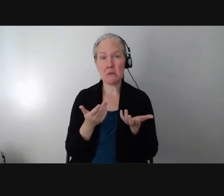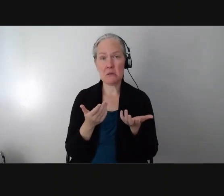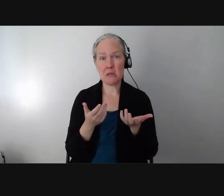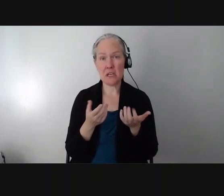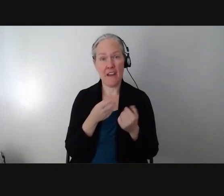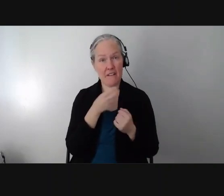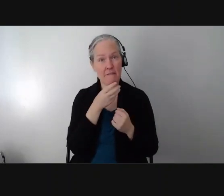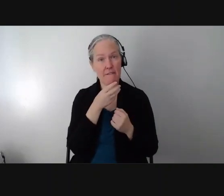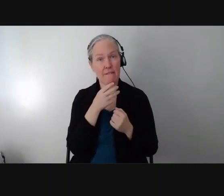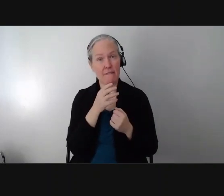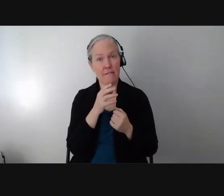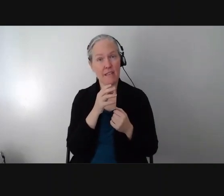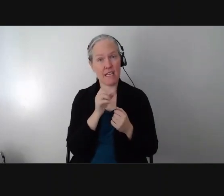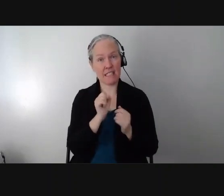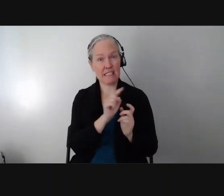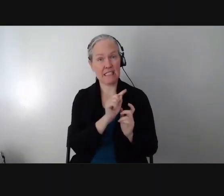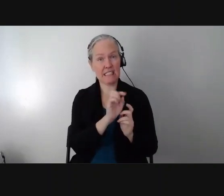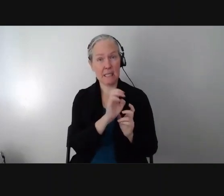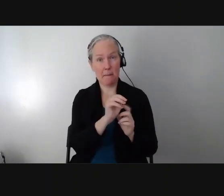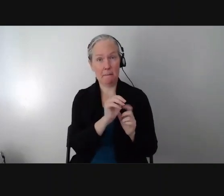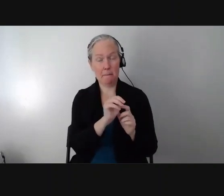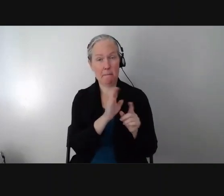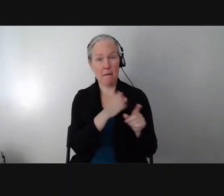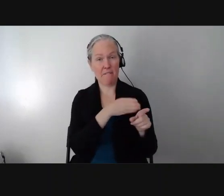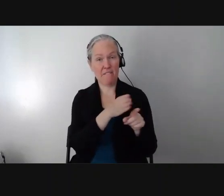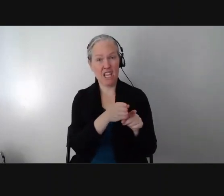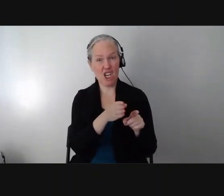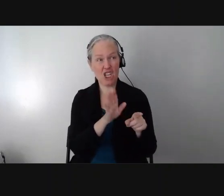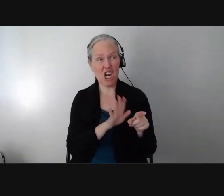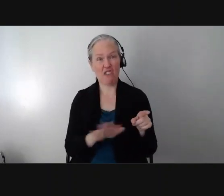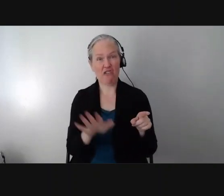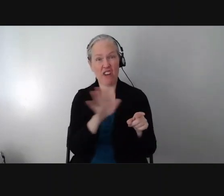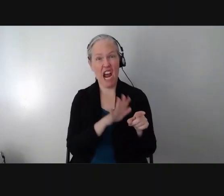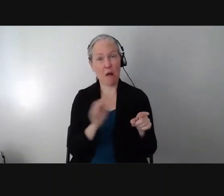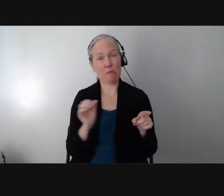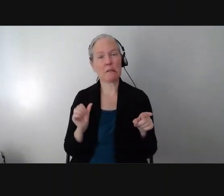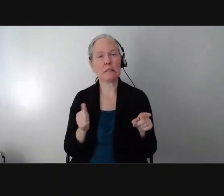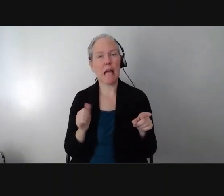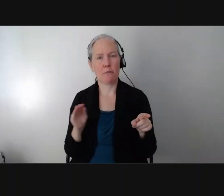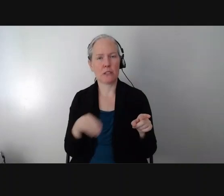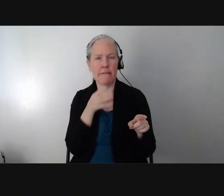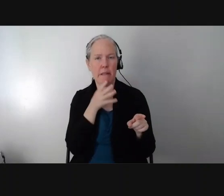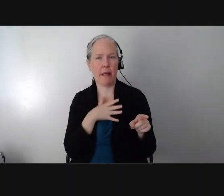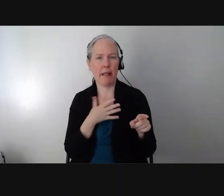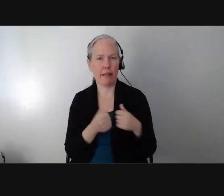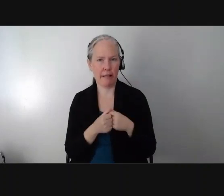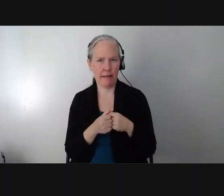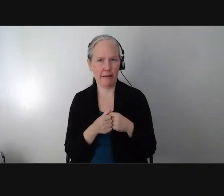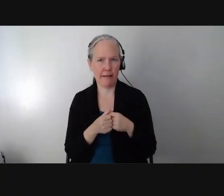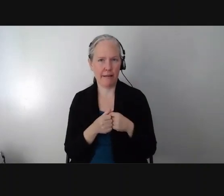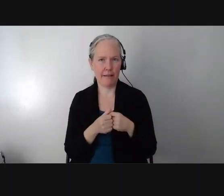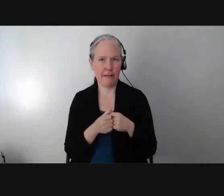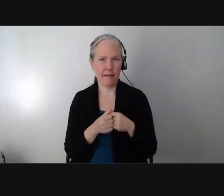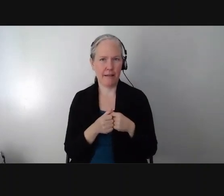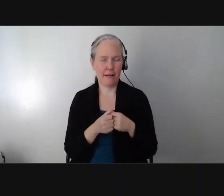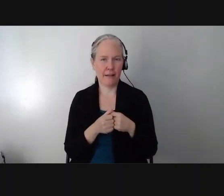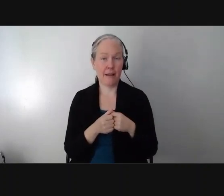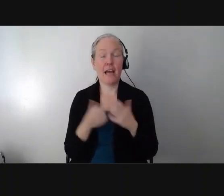females in the STEM fields, and I believe across the agency we're probably more at like 35,